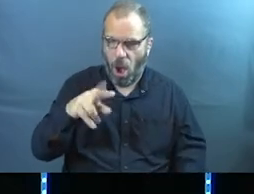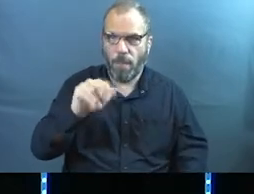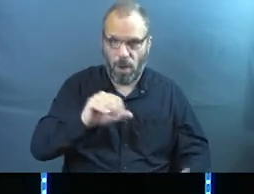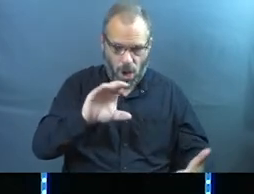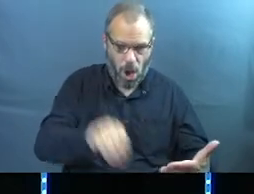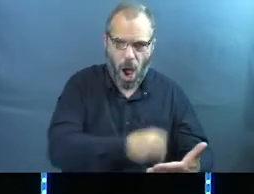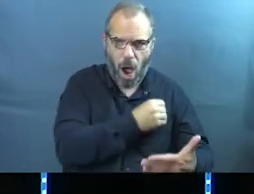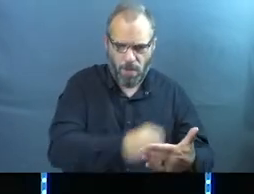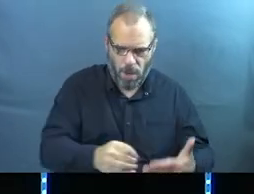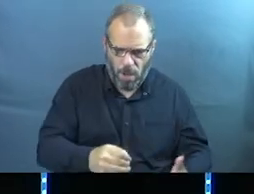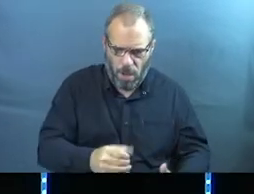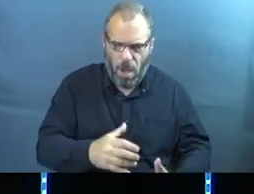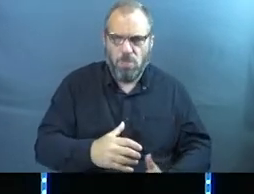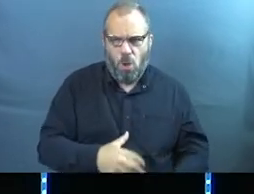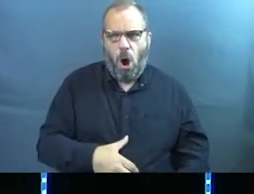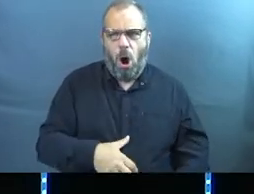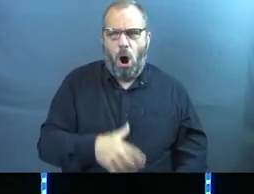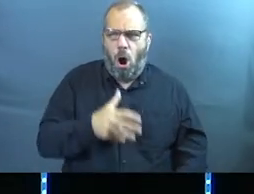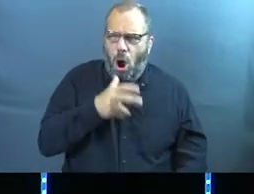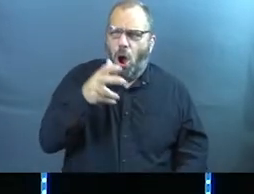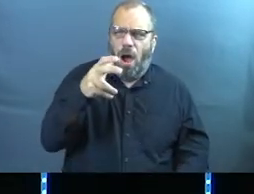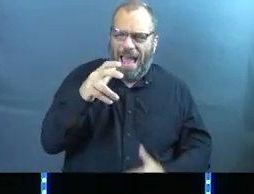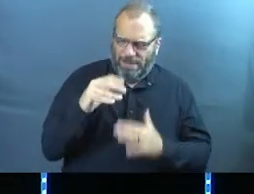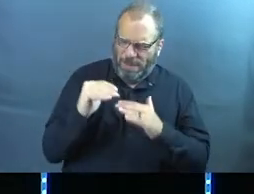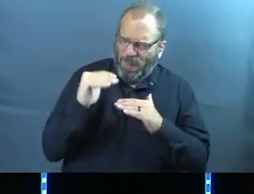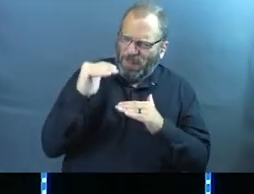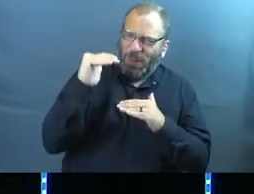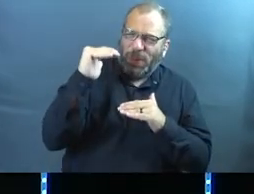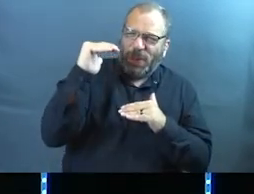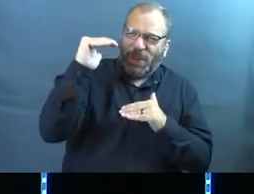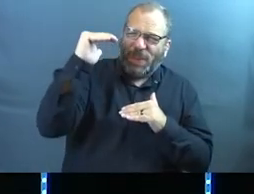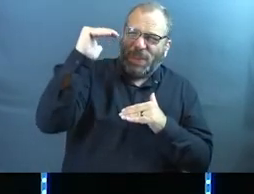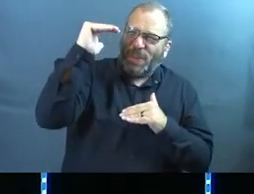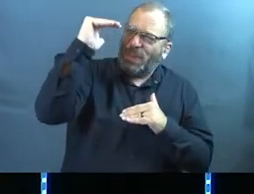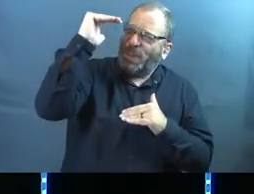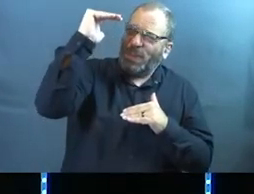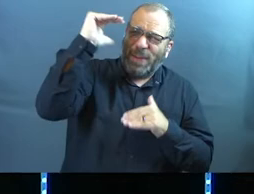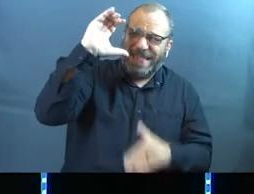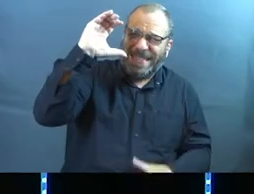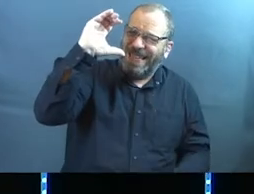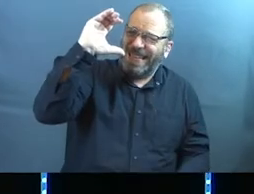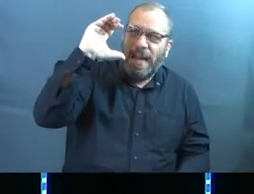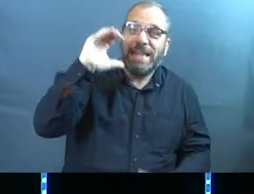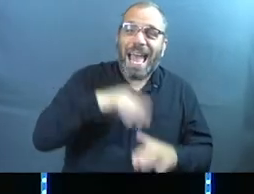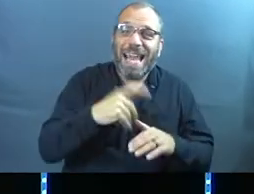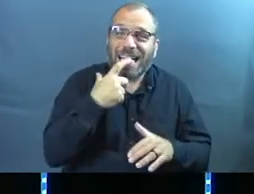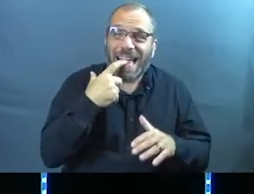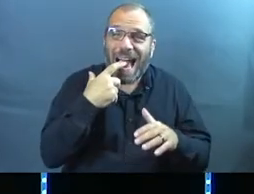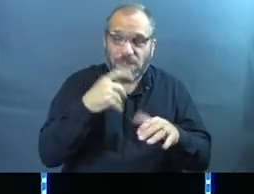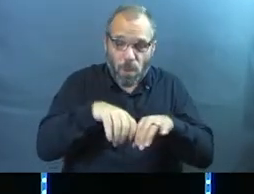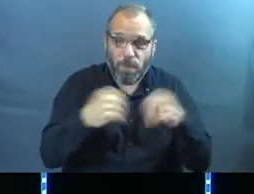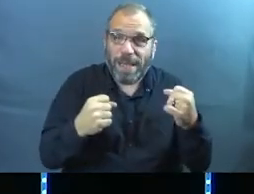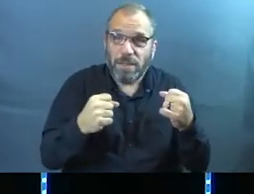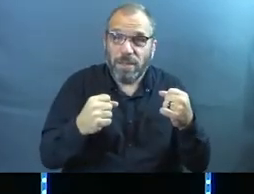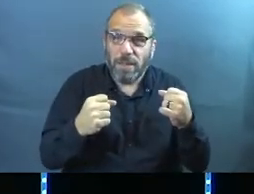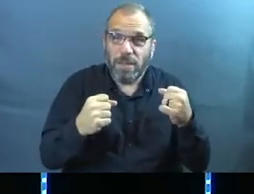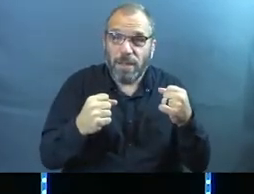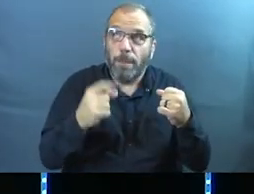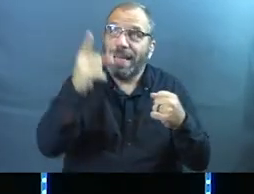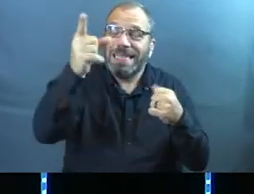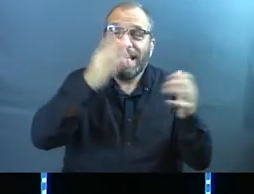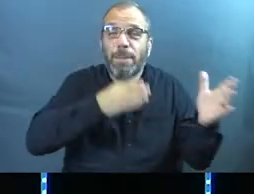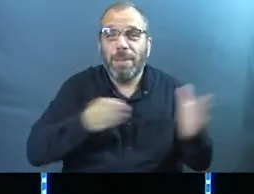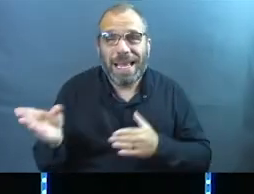the high C at a certain volume and long enough, it shatters glass? Because he decided that it would be